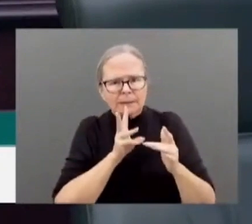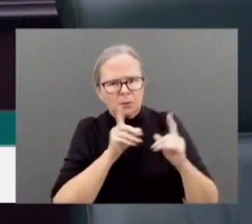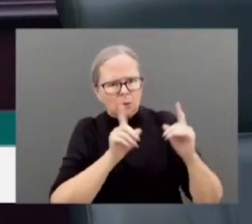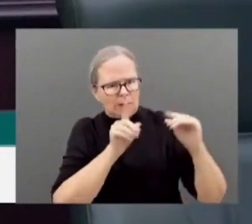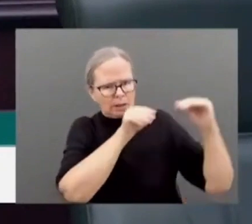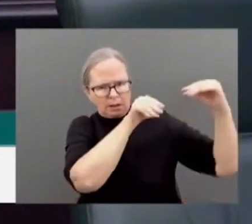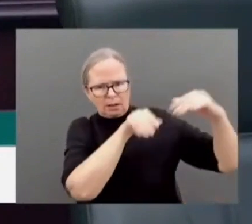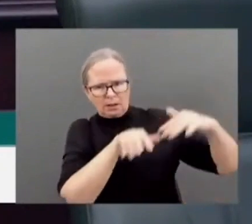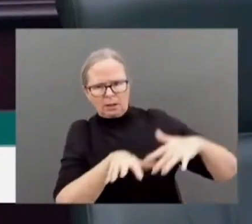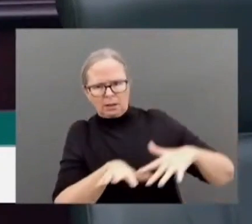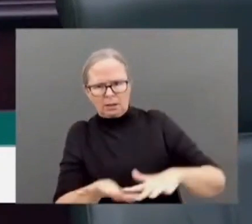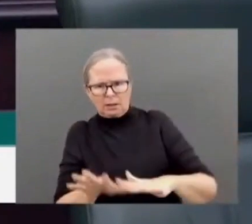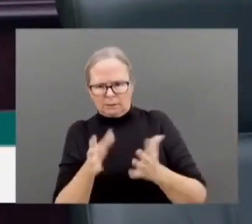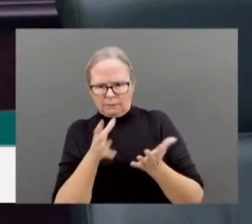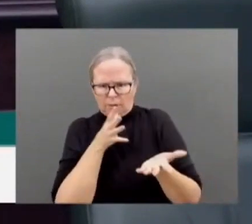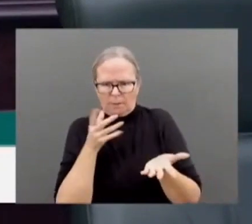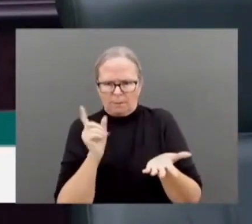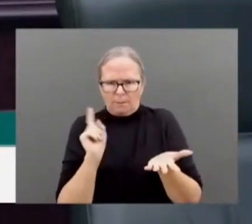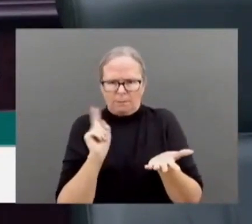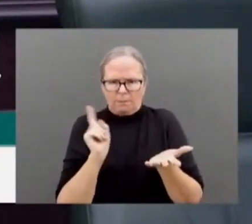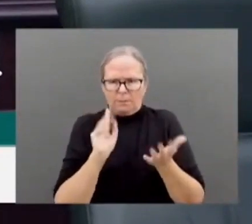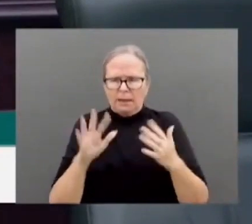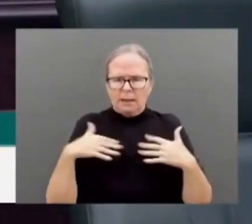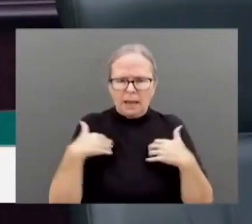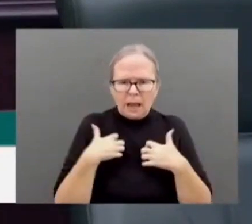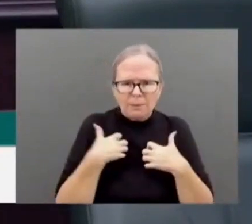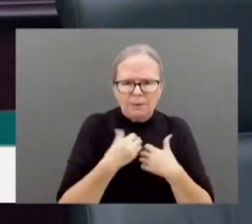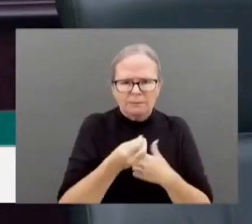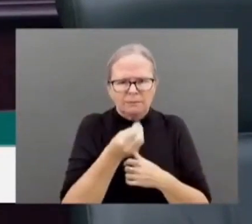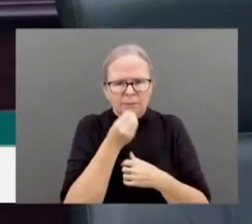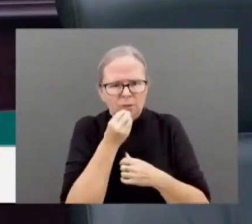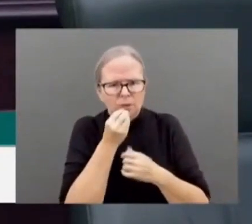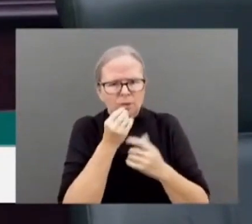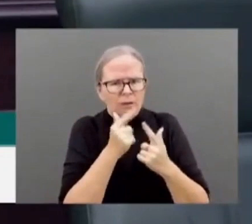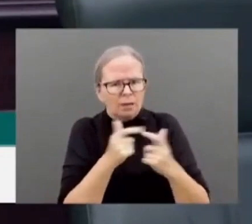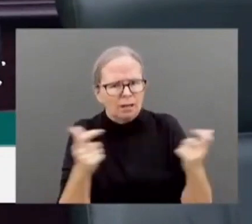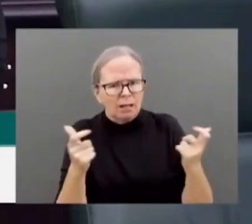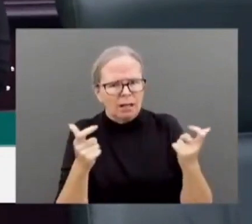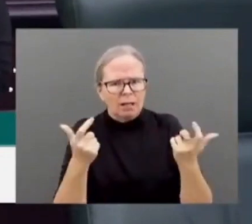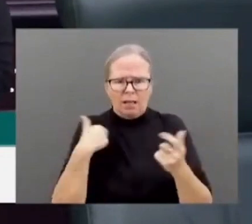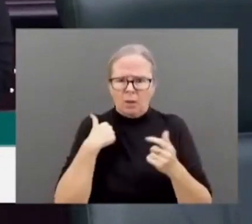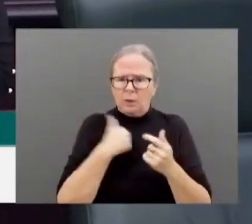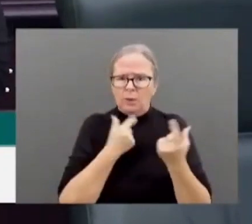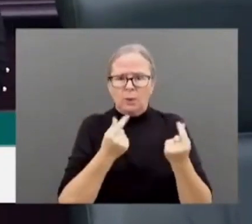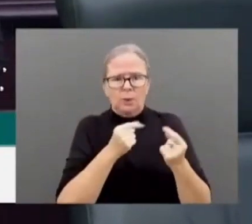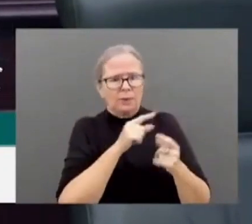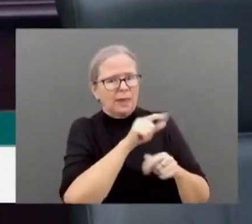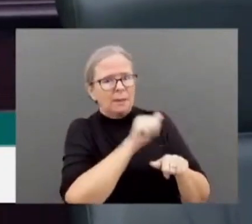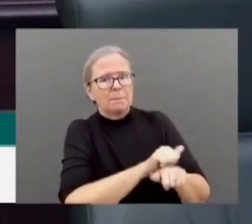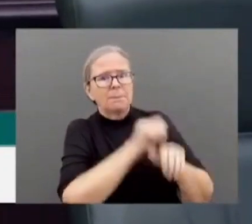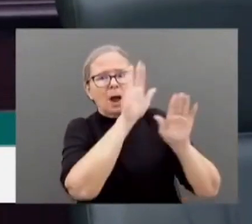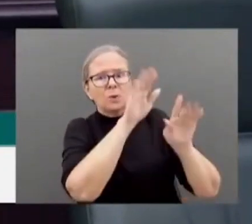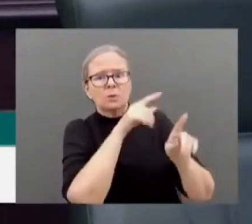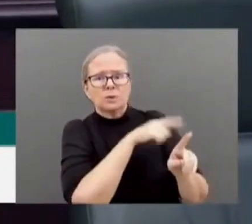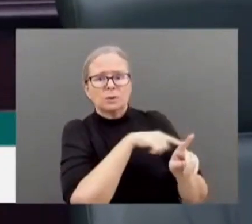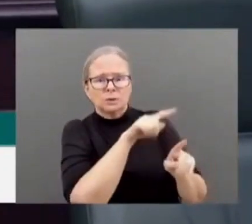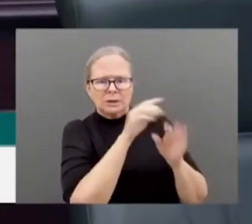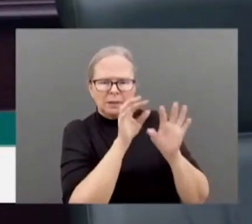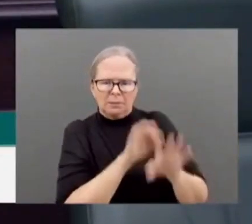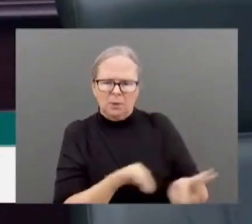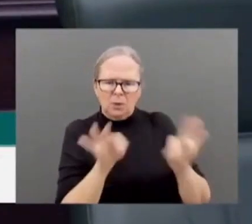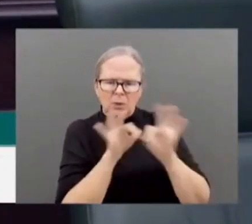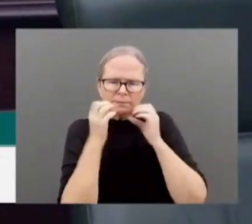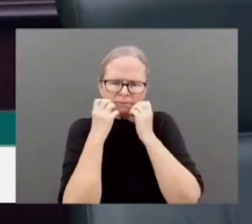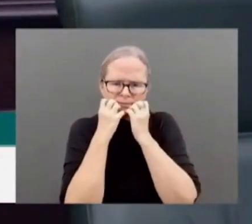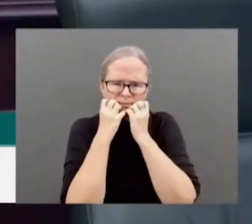manage the Eastern Slopes matters. Our government seems to have forgotten that. Rather than conserving water, they are allowing applications